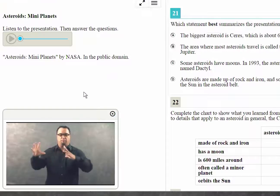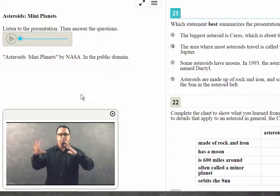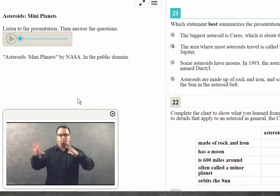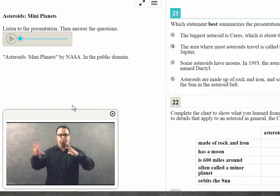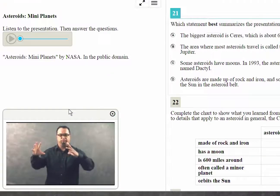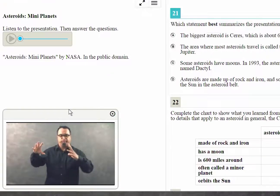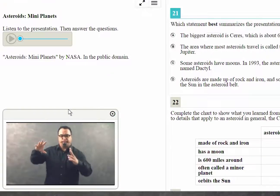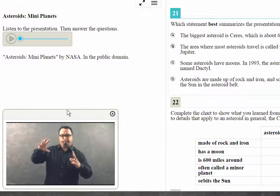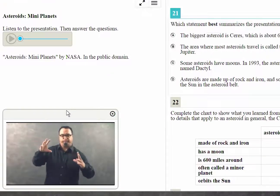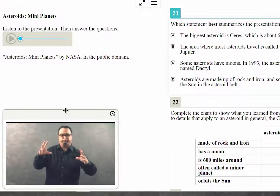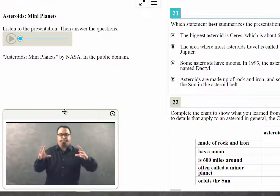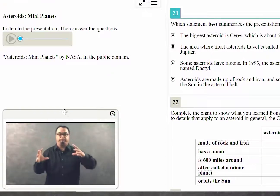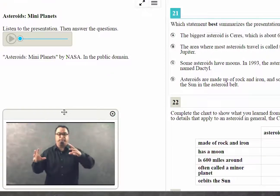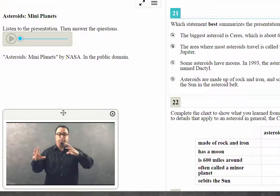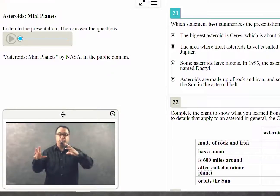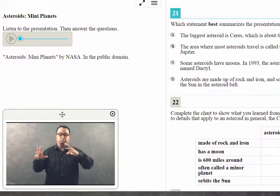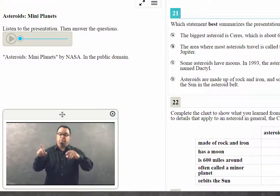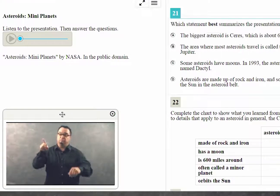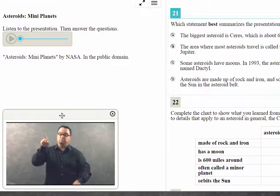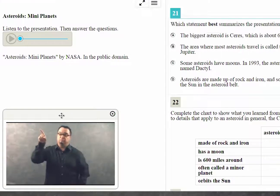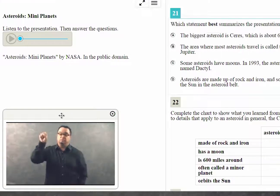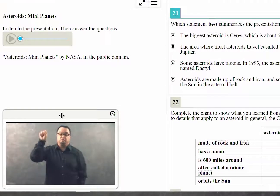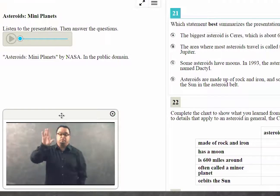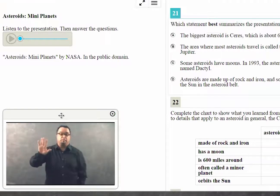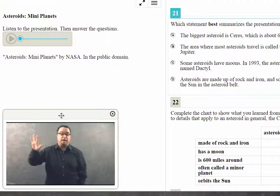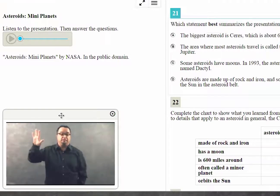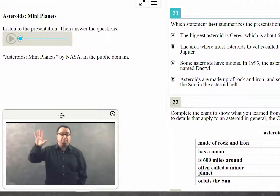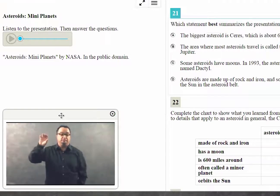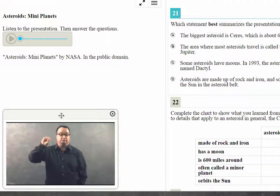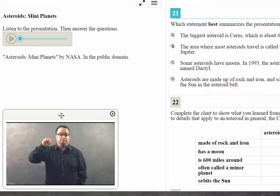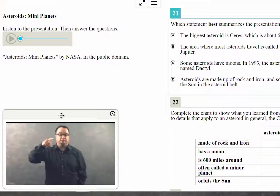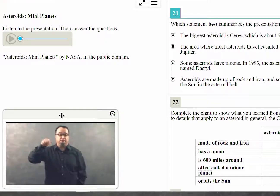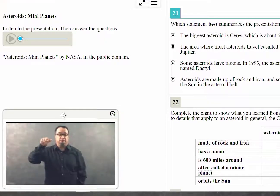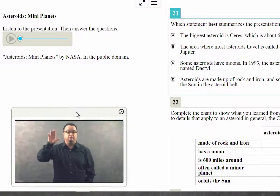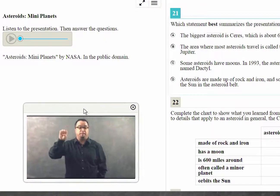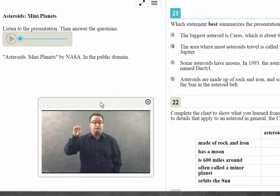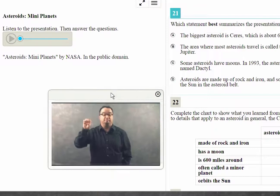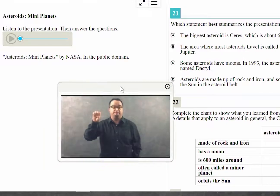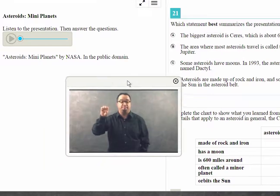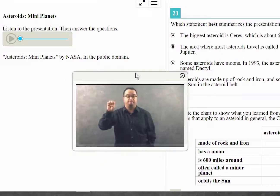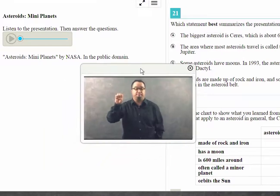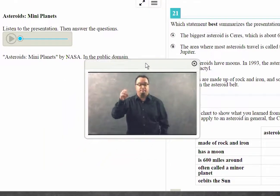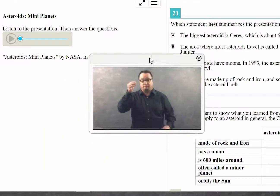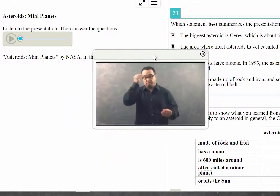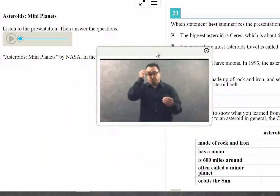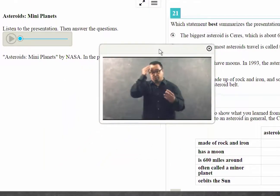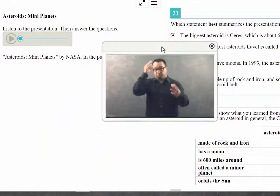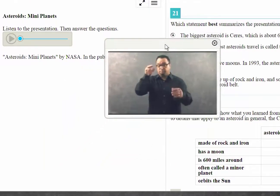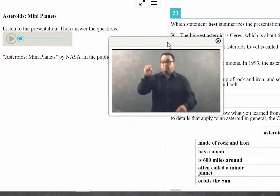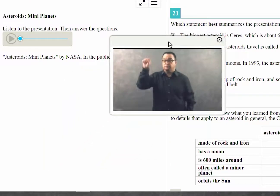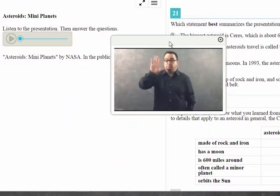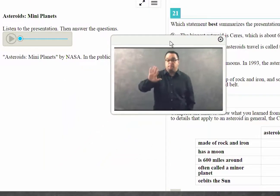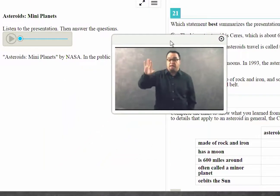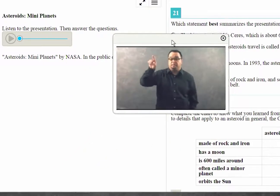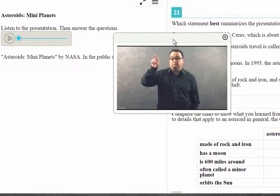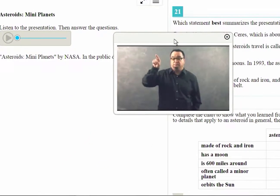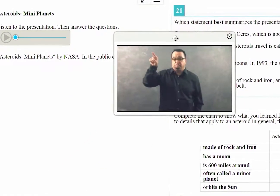location of the video box, you can use your mouse or trackpad to move it to any part of the screen.